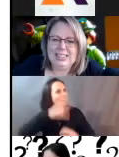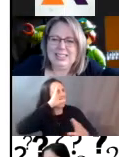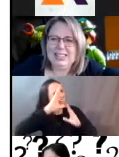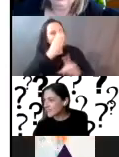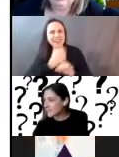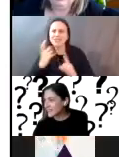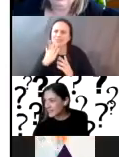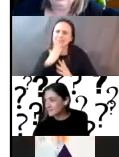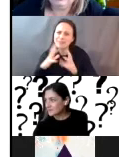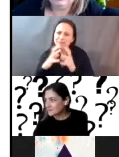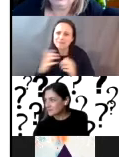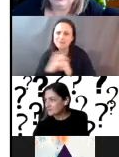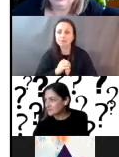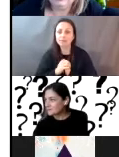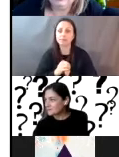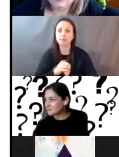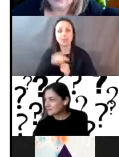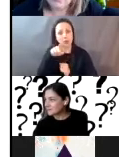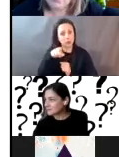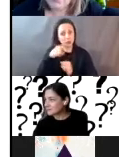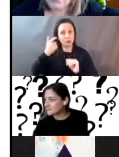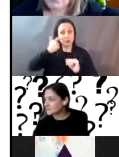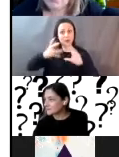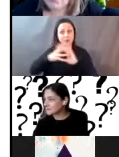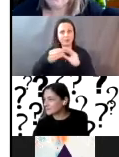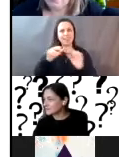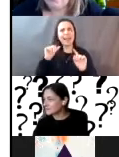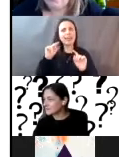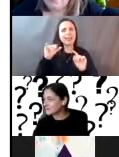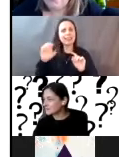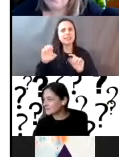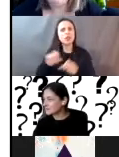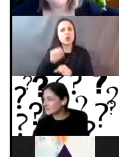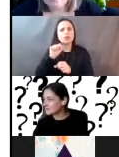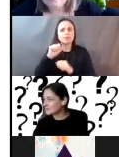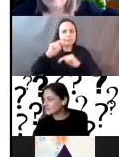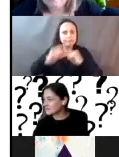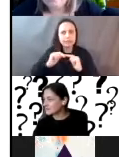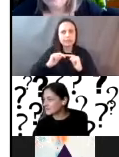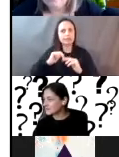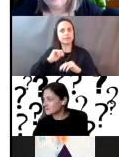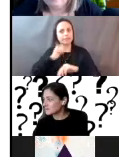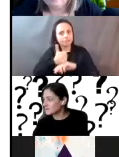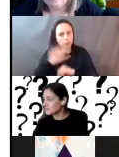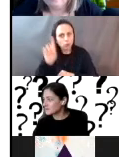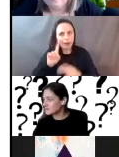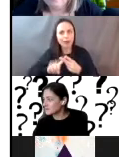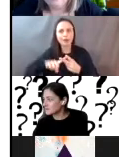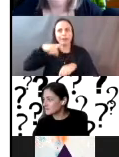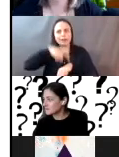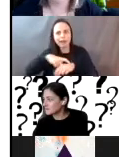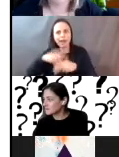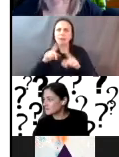you so much. So you made mention, Annelise, about brick and mortar and physical time and place, but with this whole